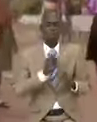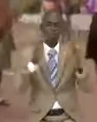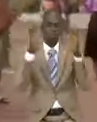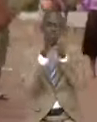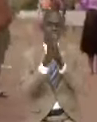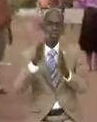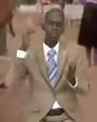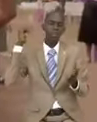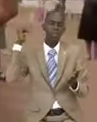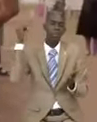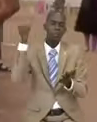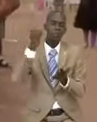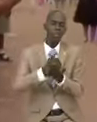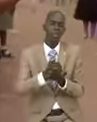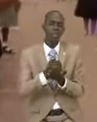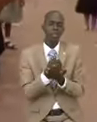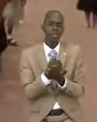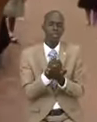pray.